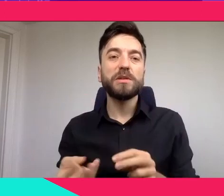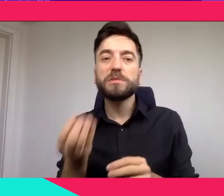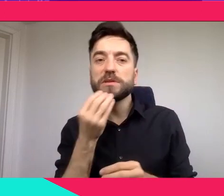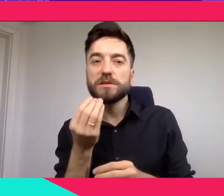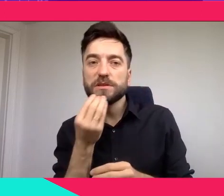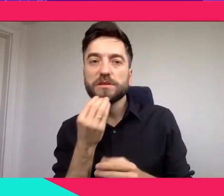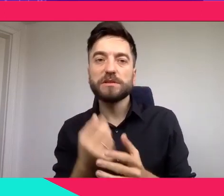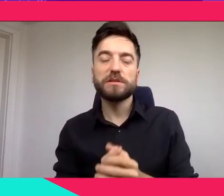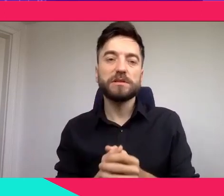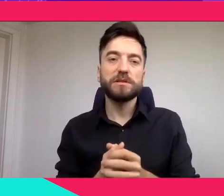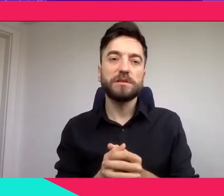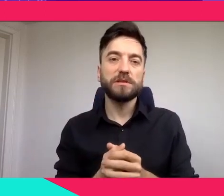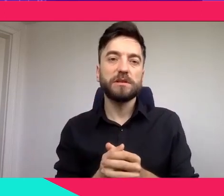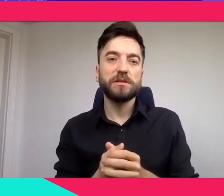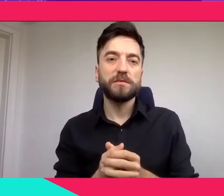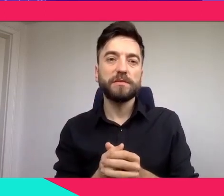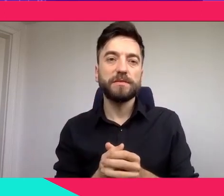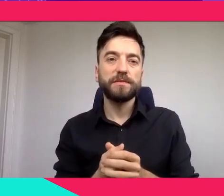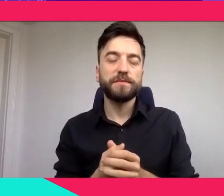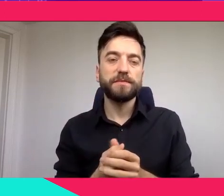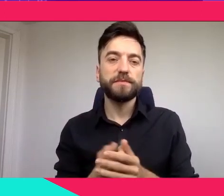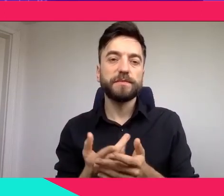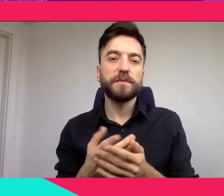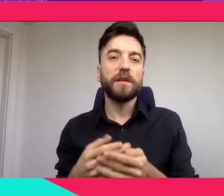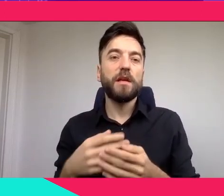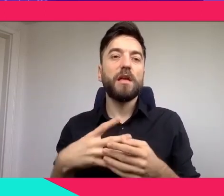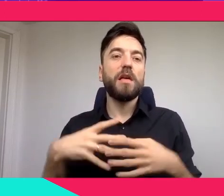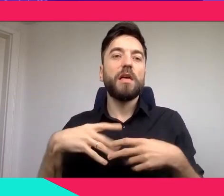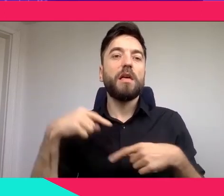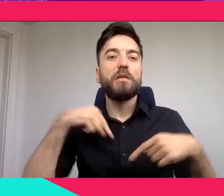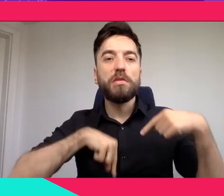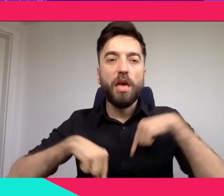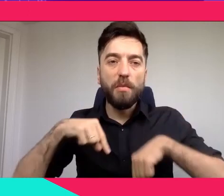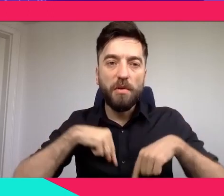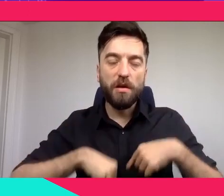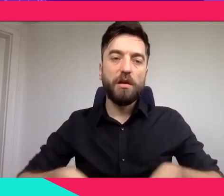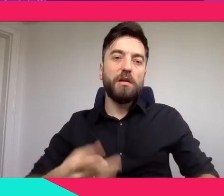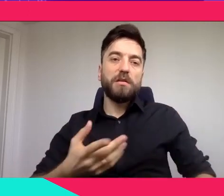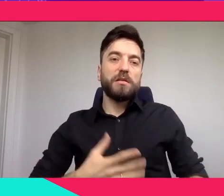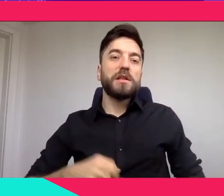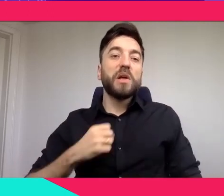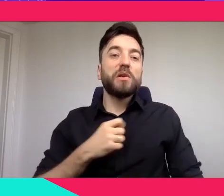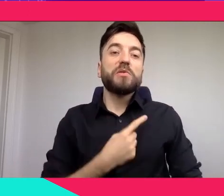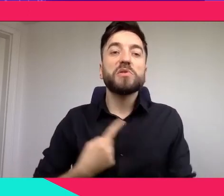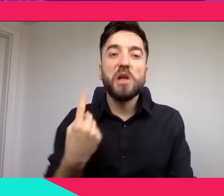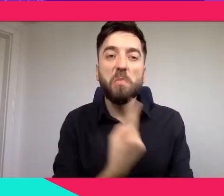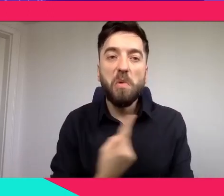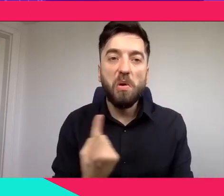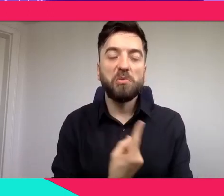and depression, it can be cancer at a young age,